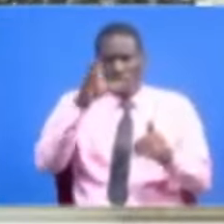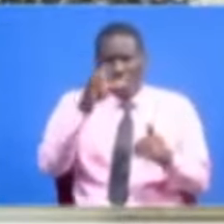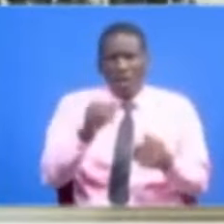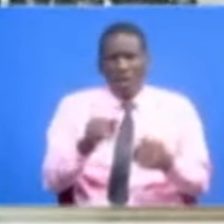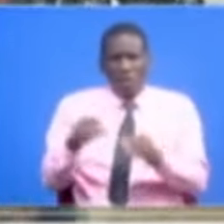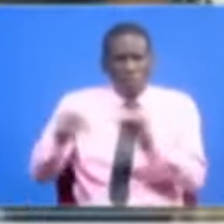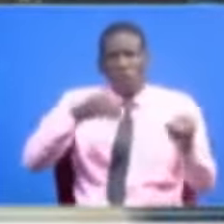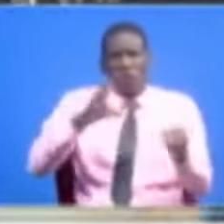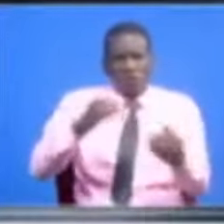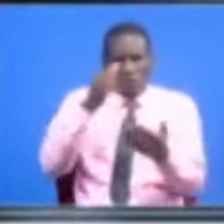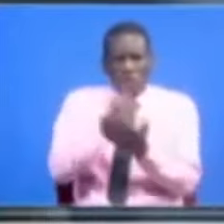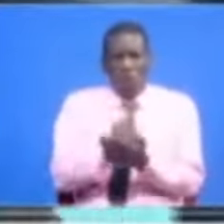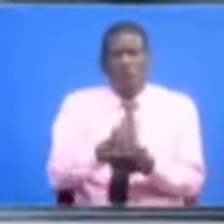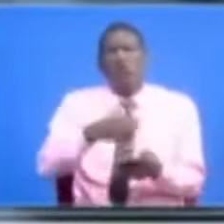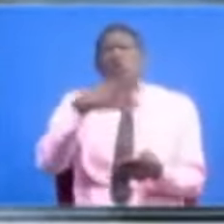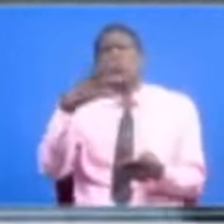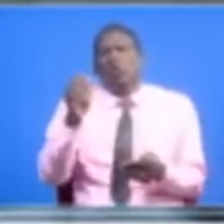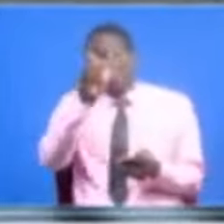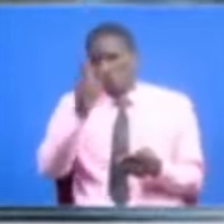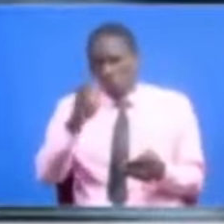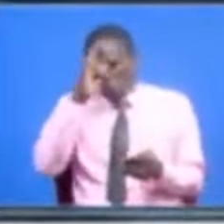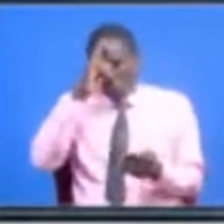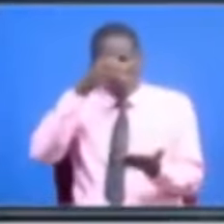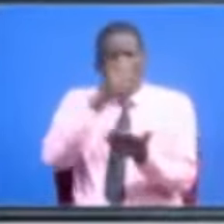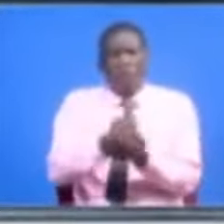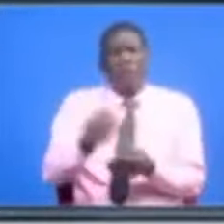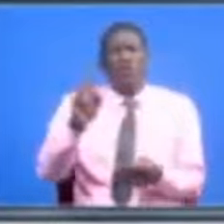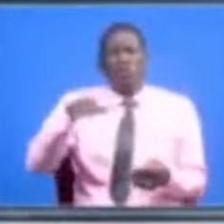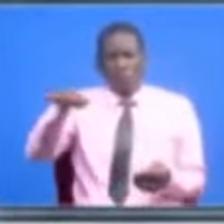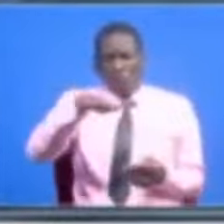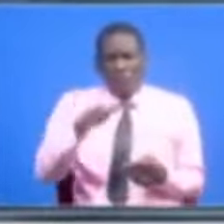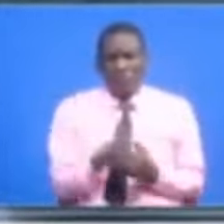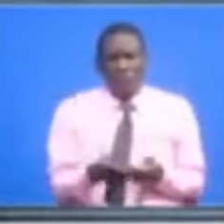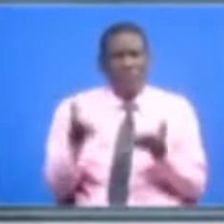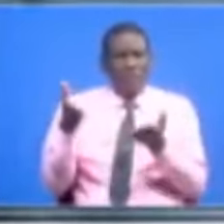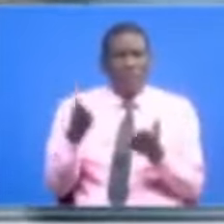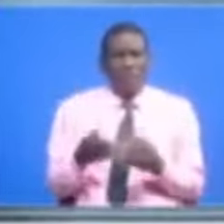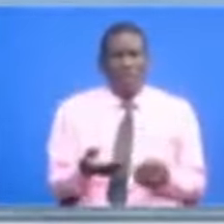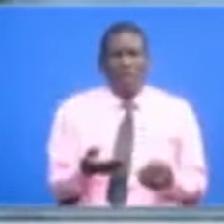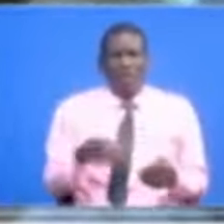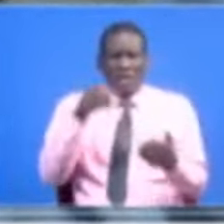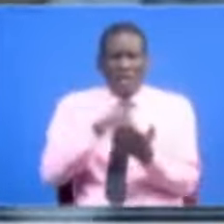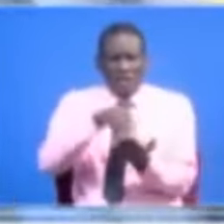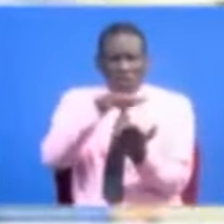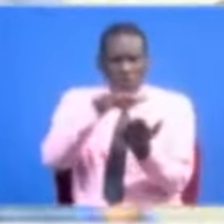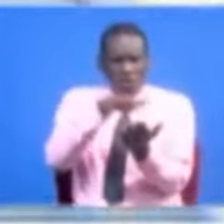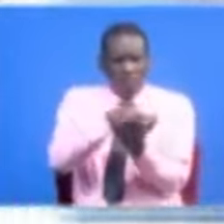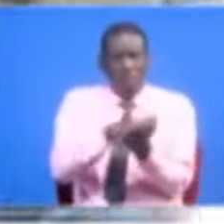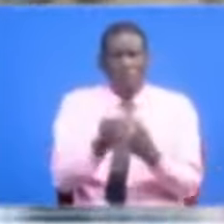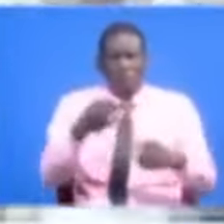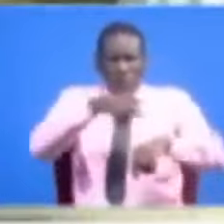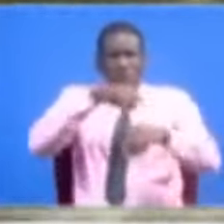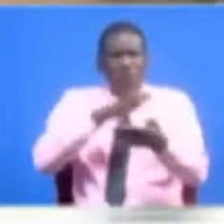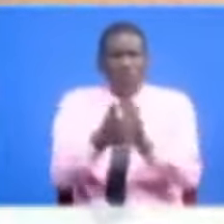of the headquarters, heading for the regional police headquarters, Nairobi area. Here, they were again held for some 3 hours without